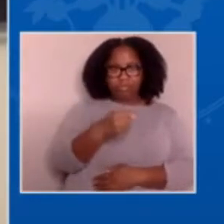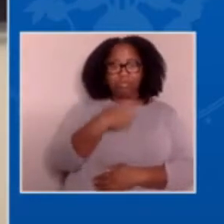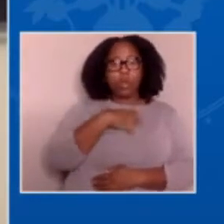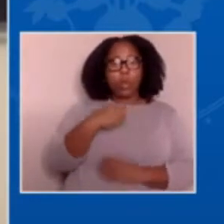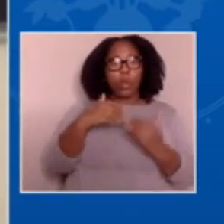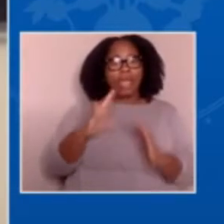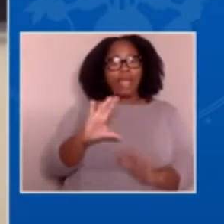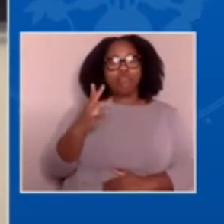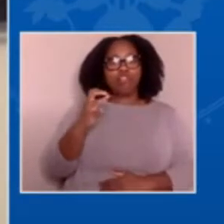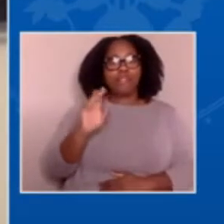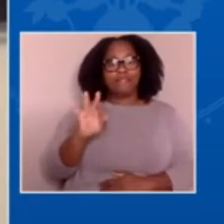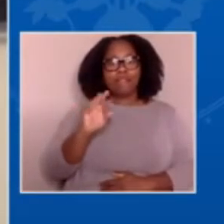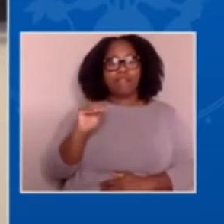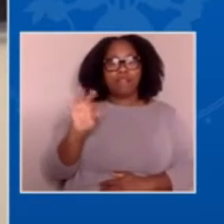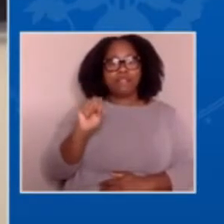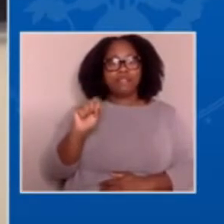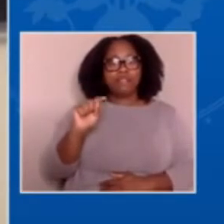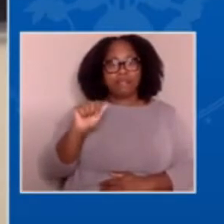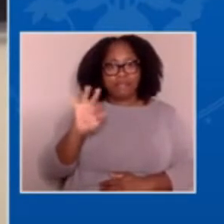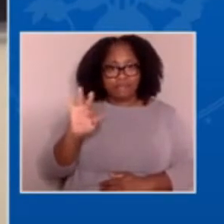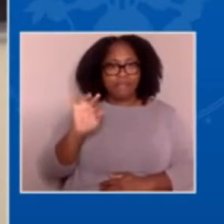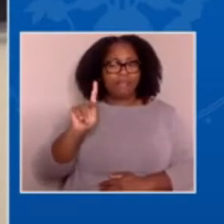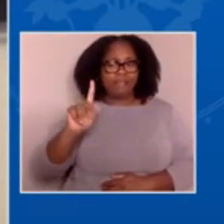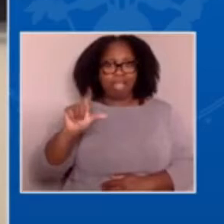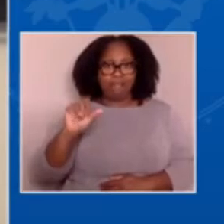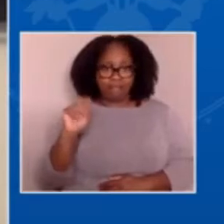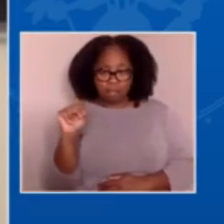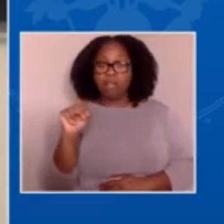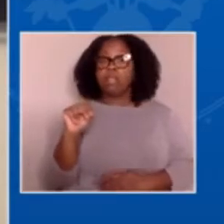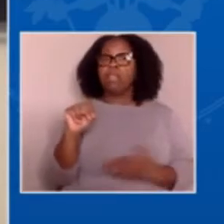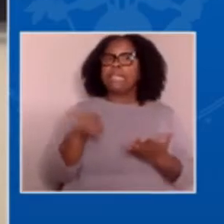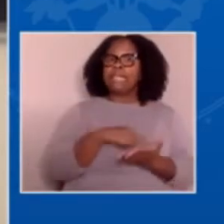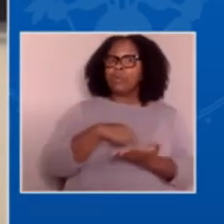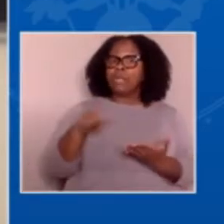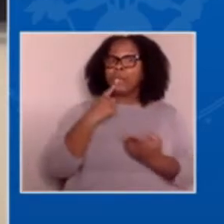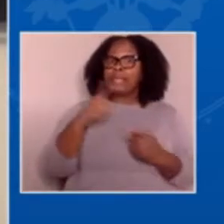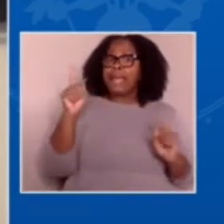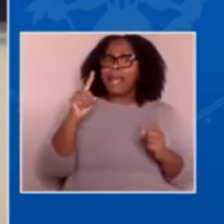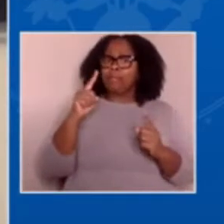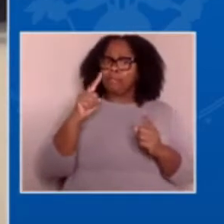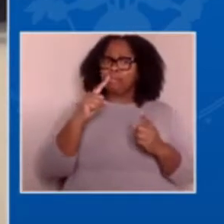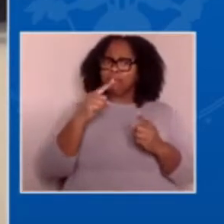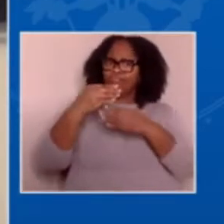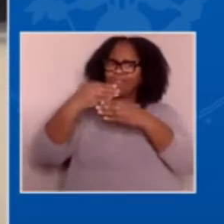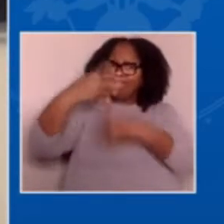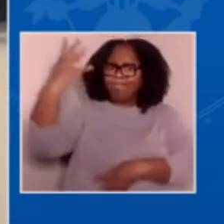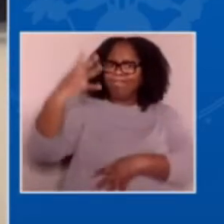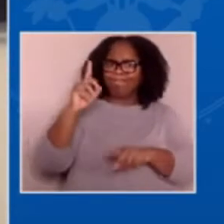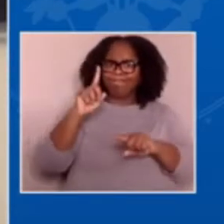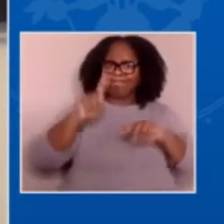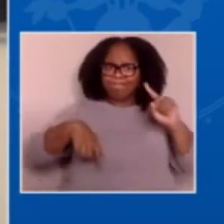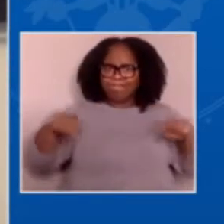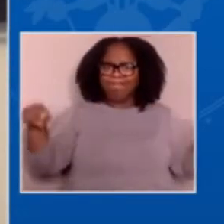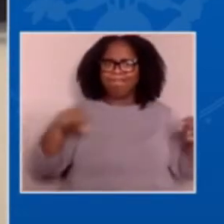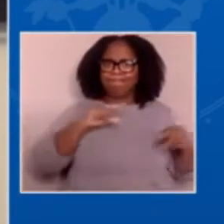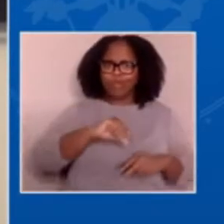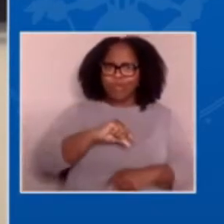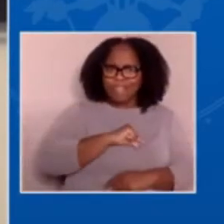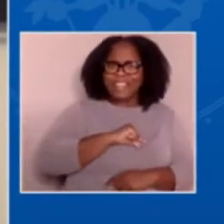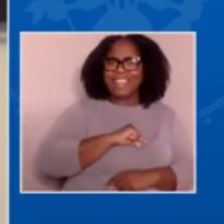and uh this week including some this morning we've announced a several uh a number of diverse qualified and